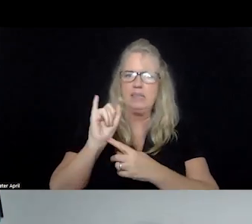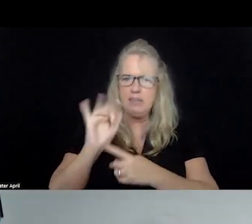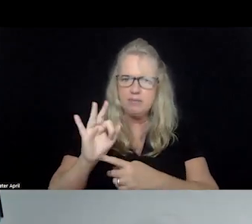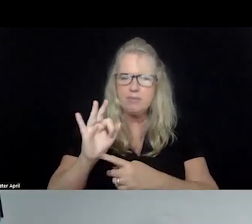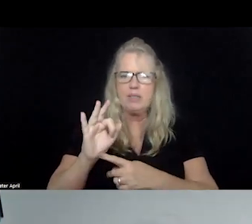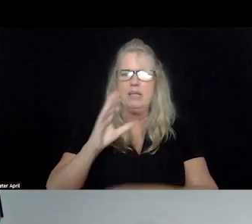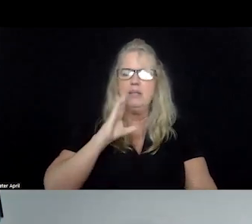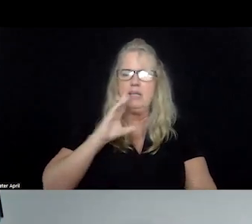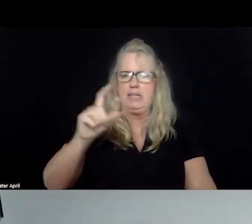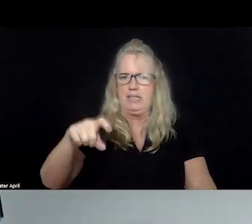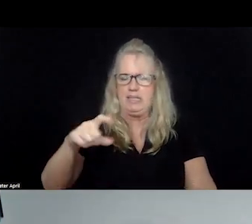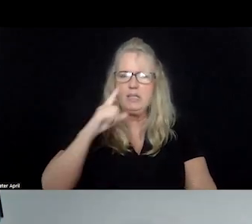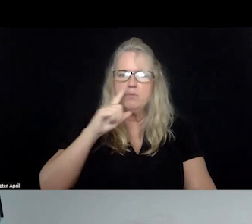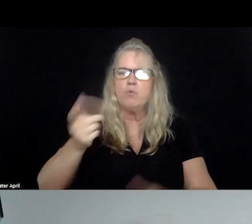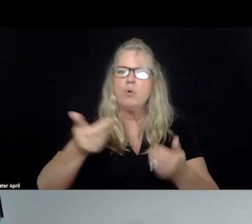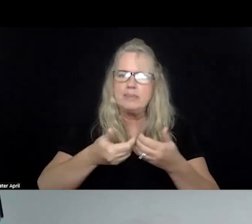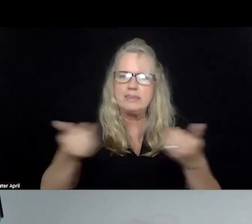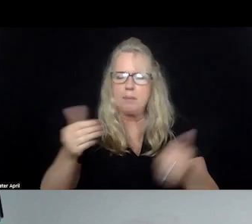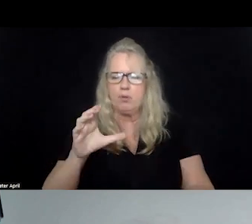a need for separate coding